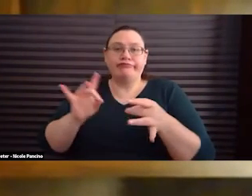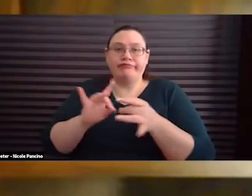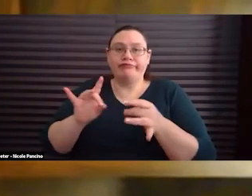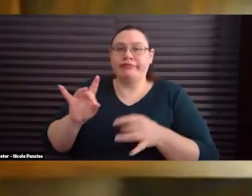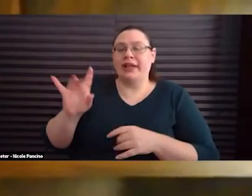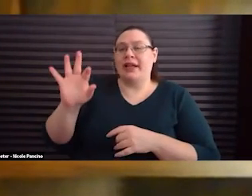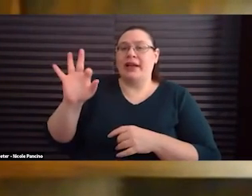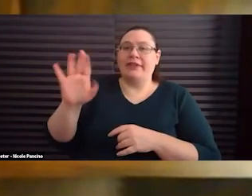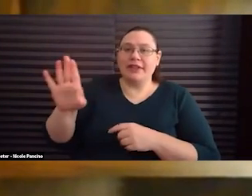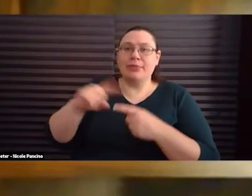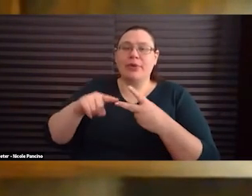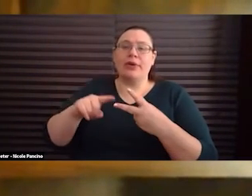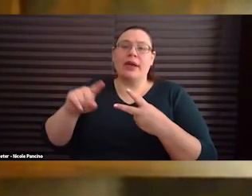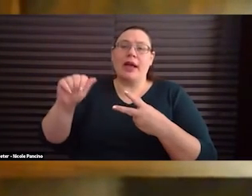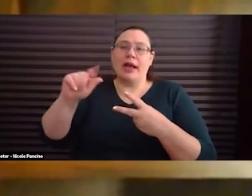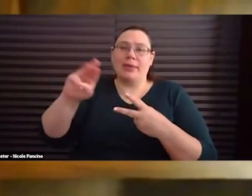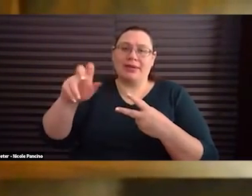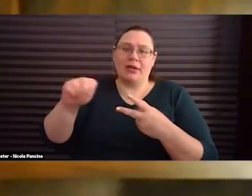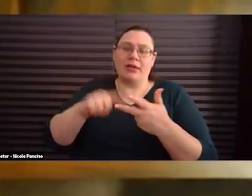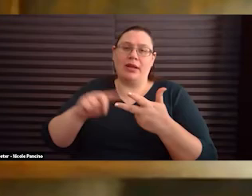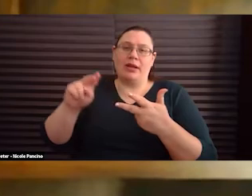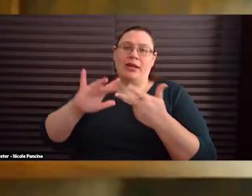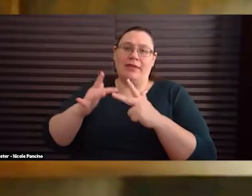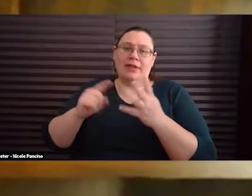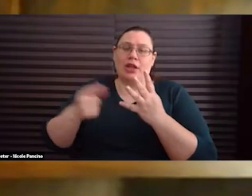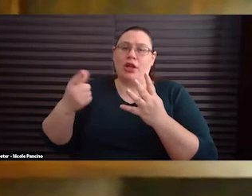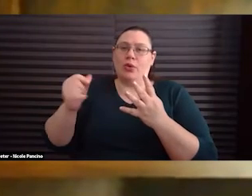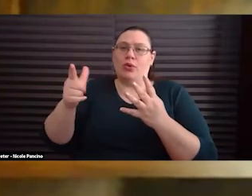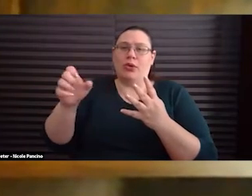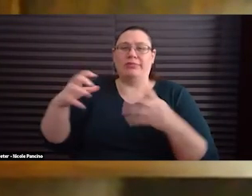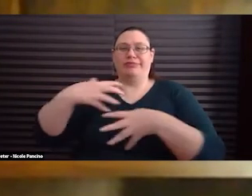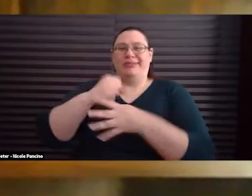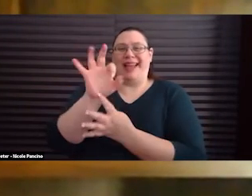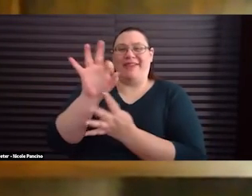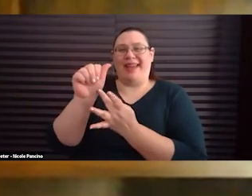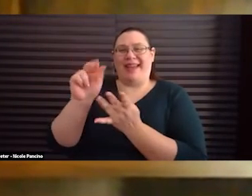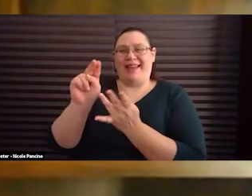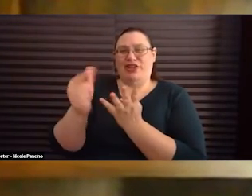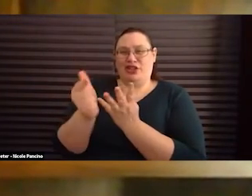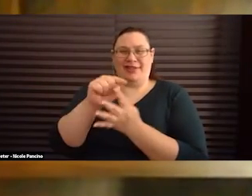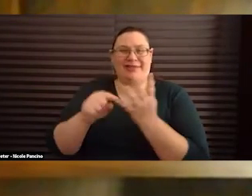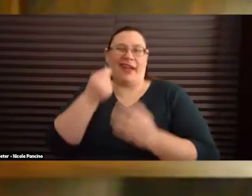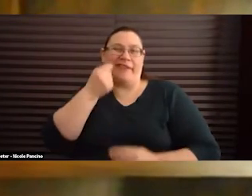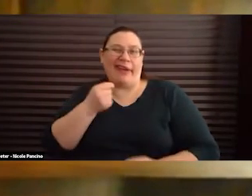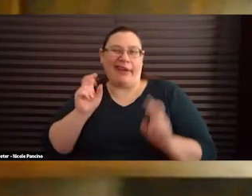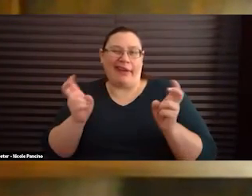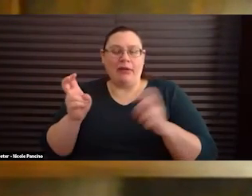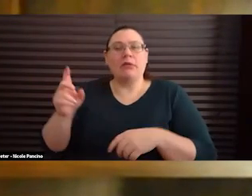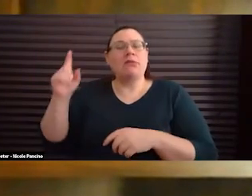Facebook, Amazon, Apple, Netflix, and Google, which was a term that had been tossed around.